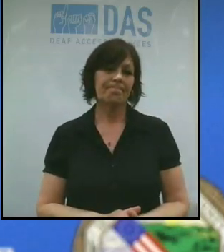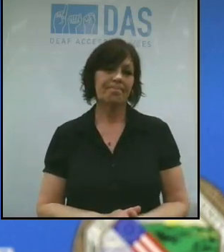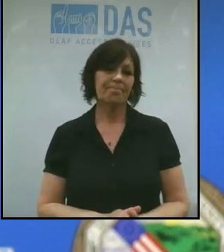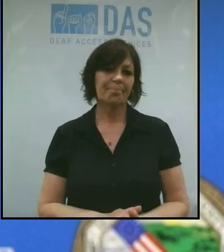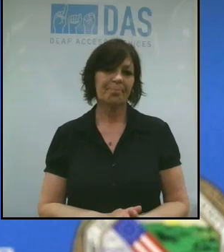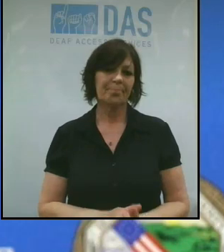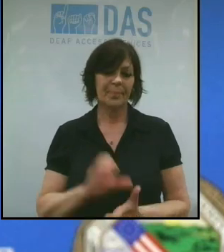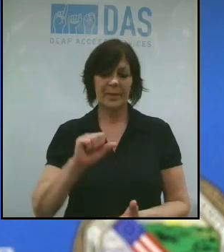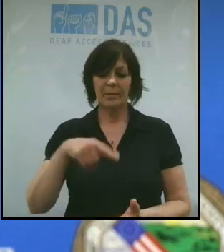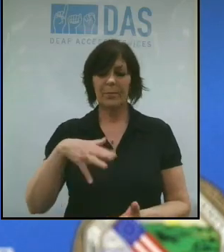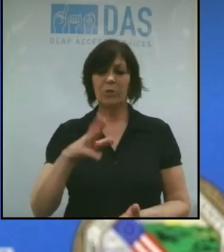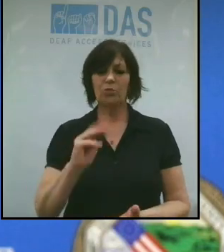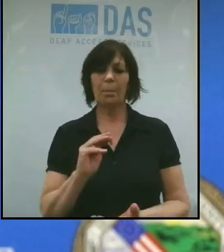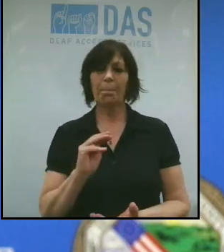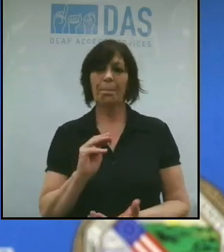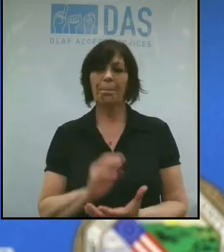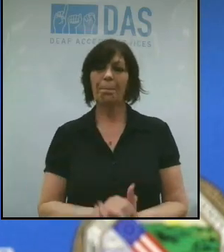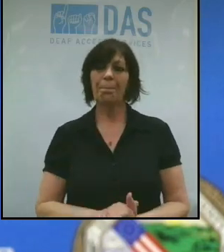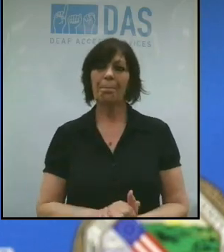Spectrum News, Stephen Marth.